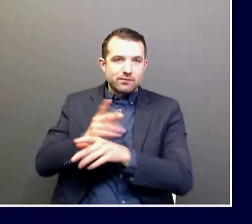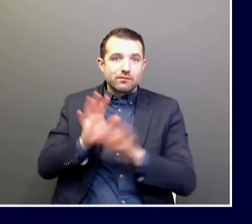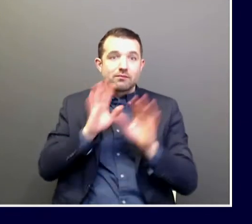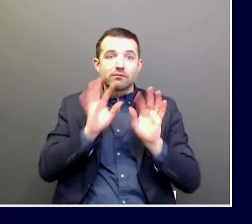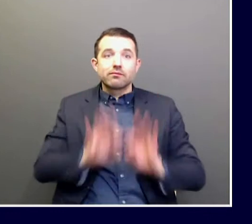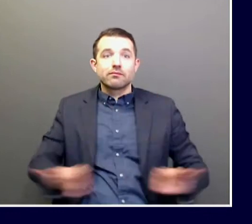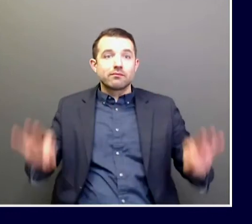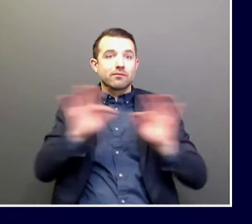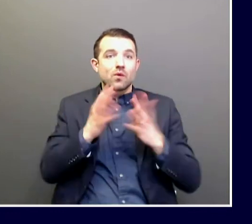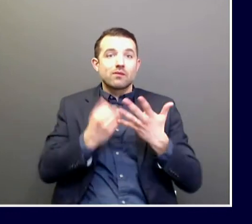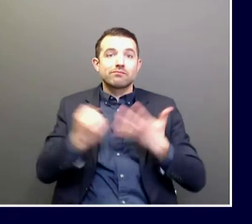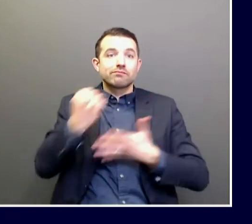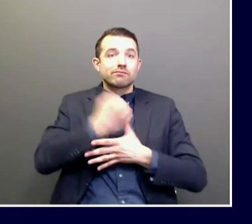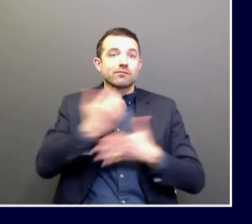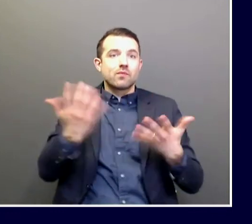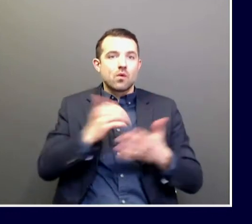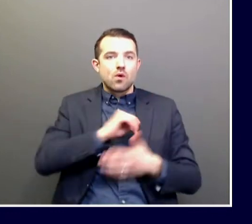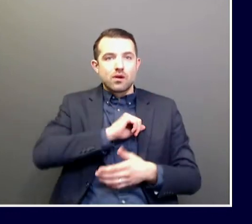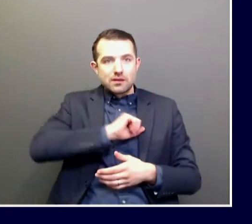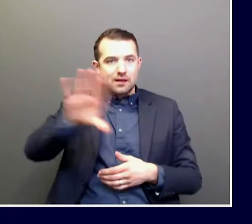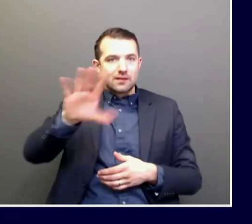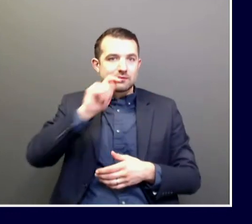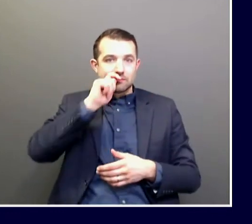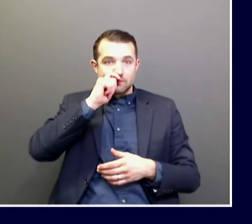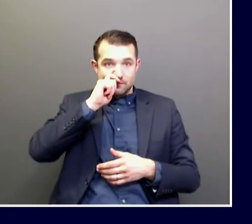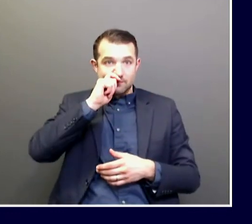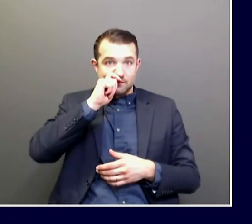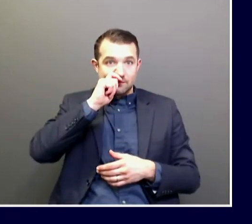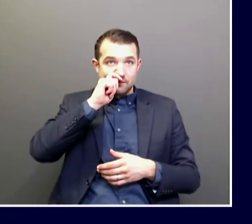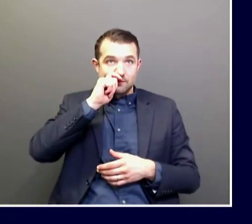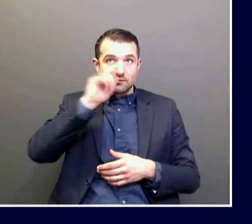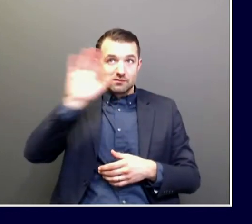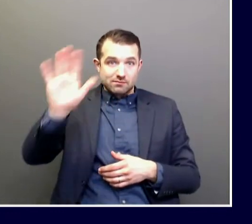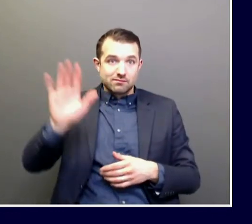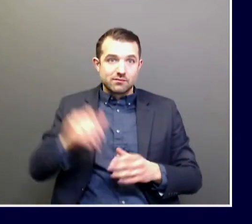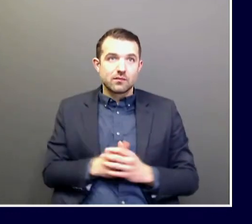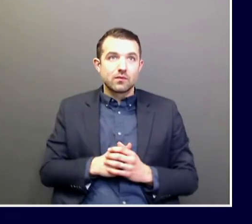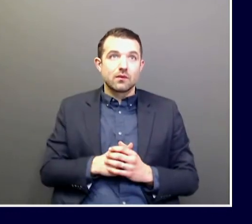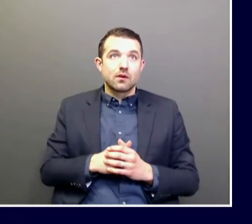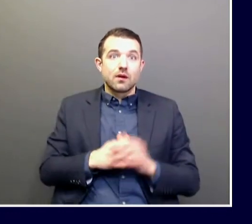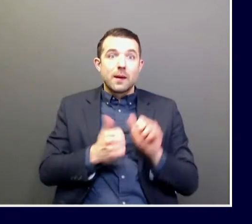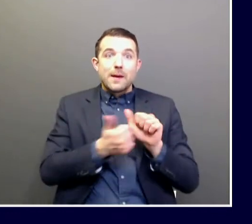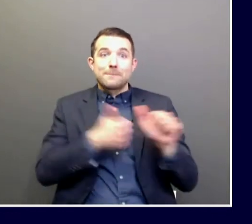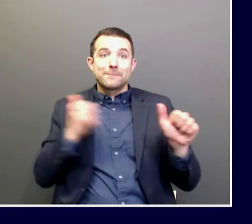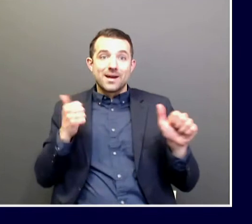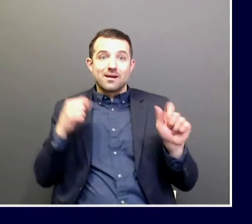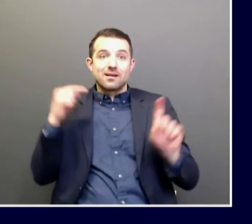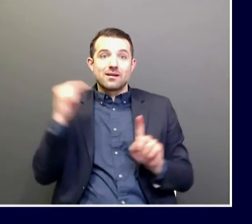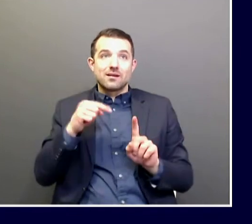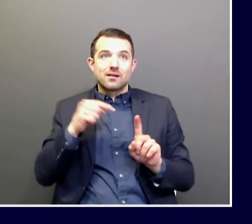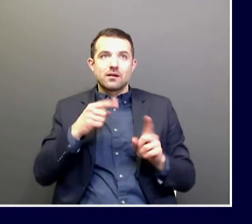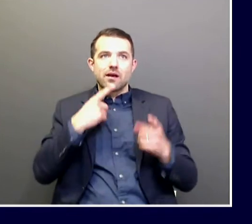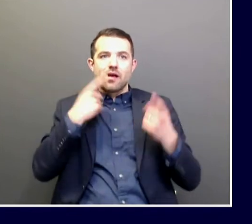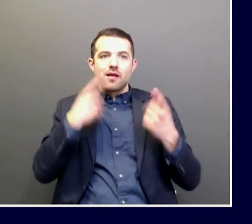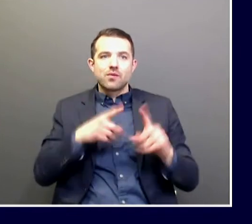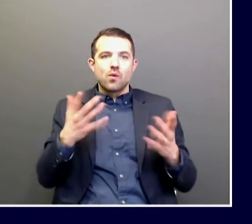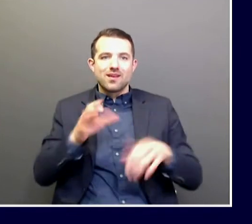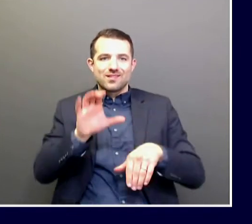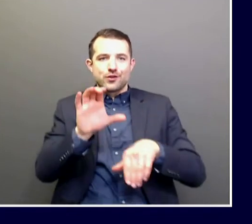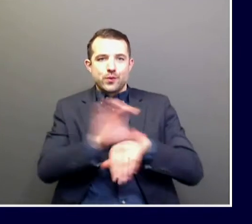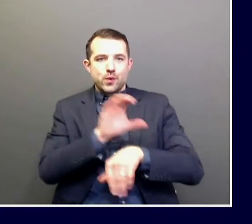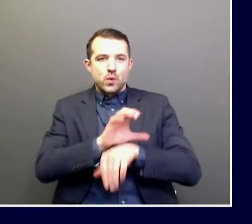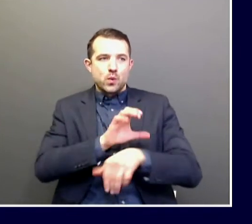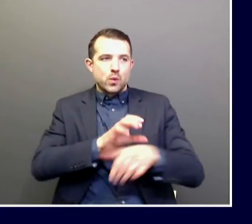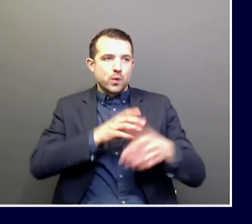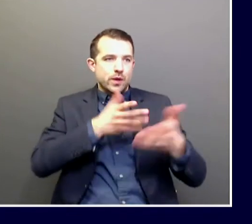that. I mean, really, truly, the backlog is something that happens on computers at Maine CDC. It